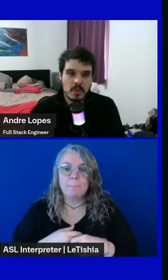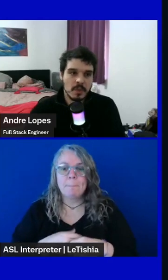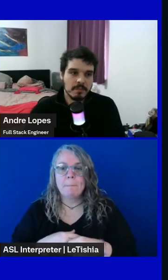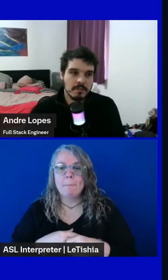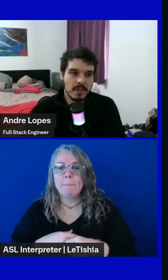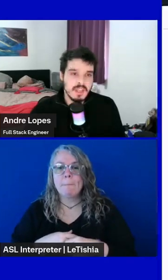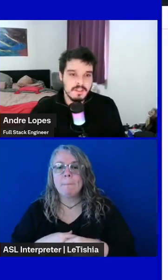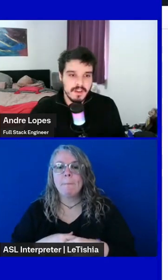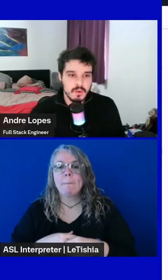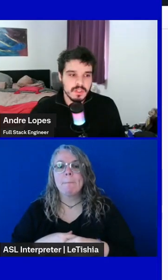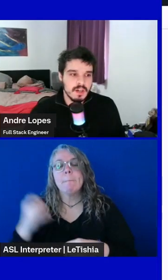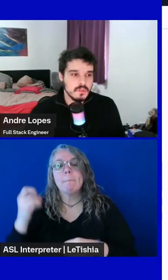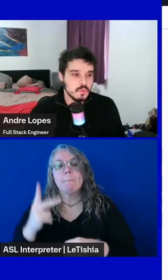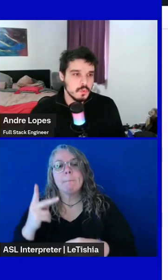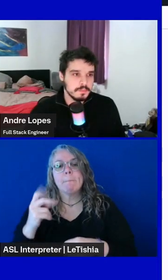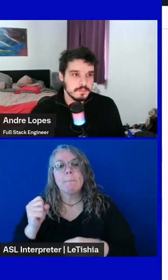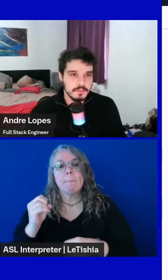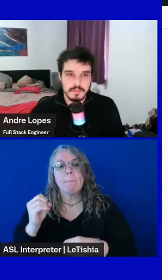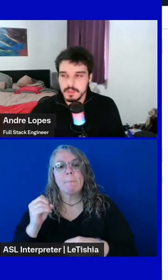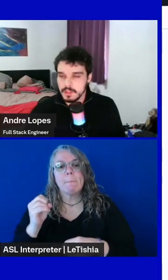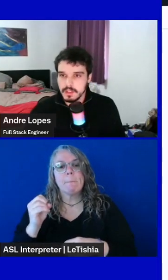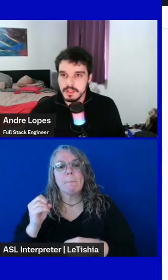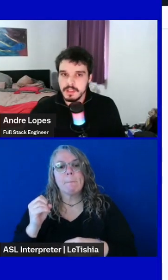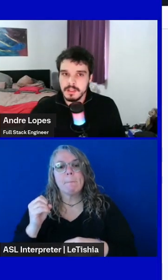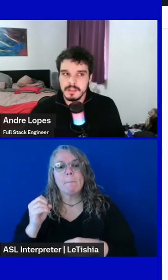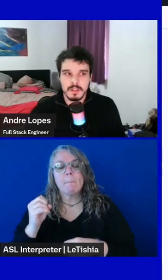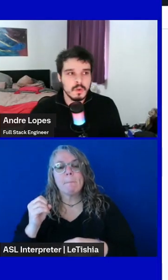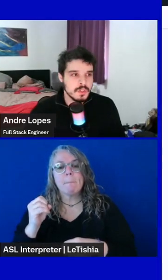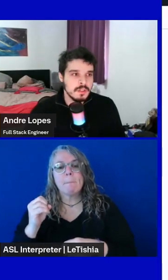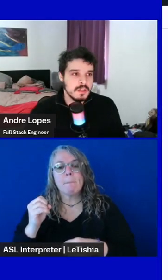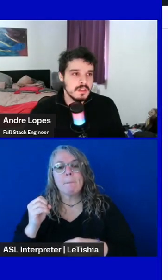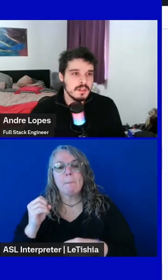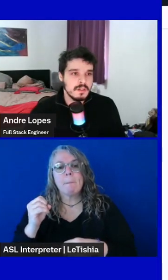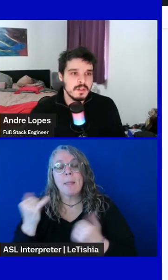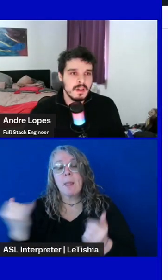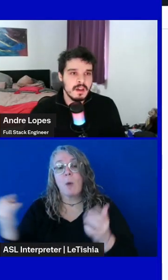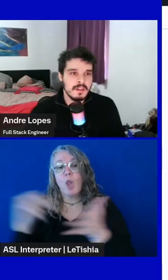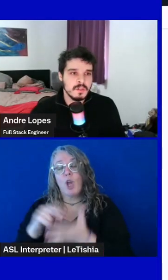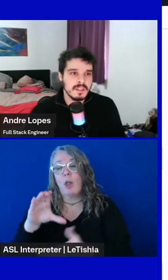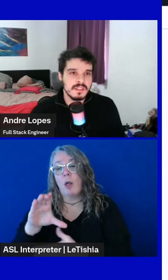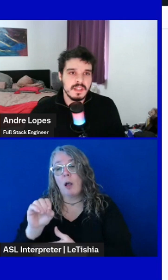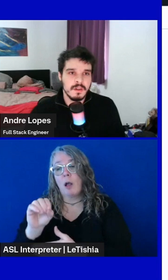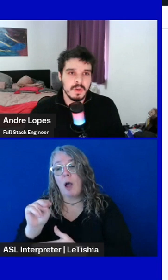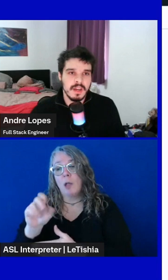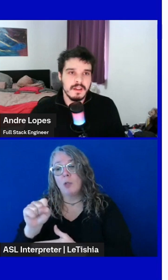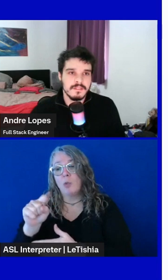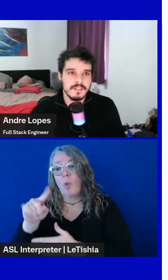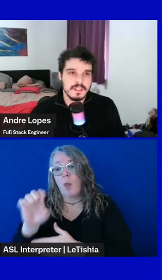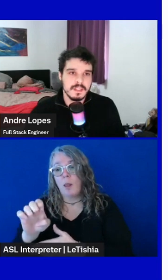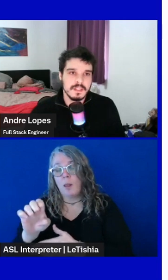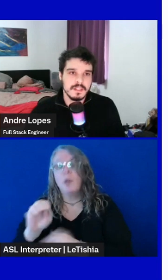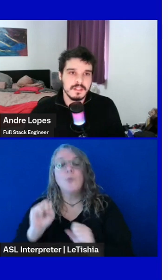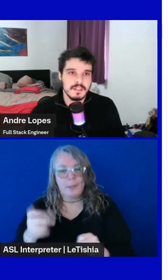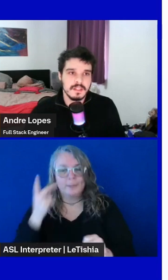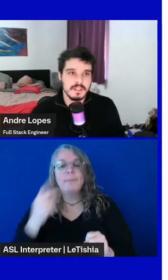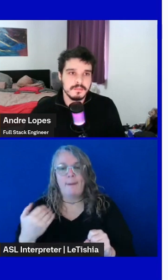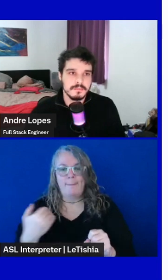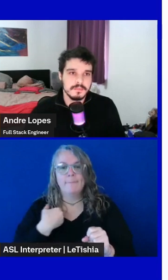Okay, so, and if I go now to the console, you can see that I will have